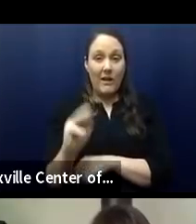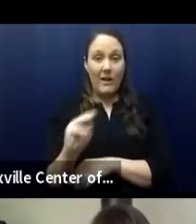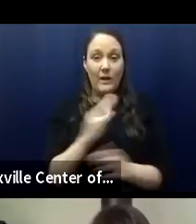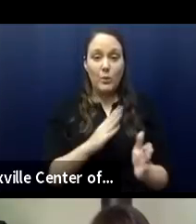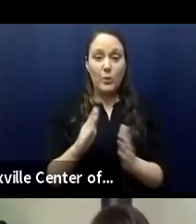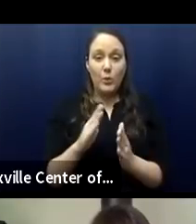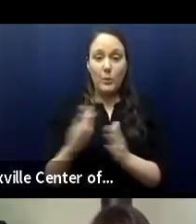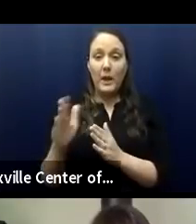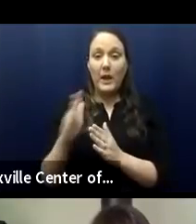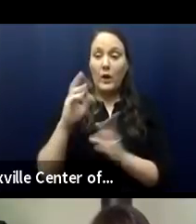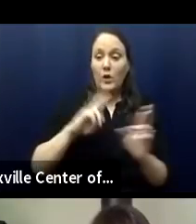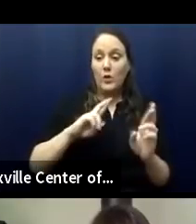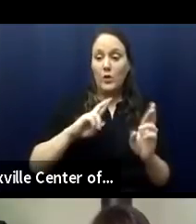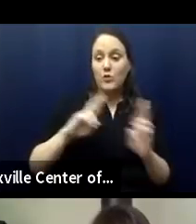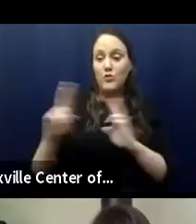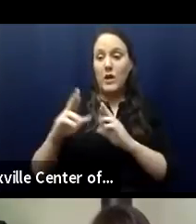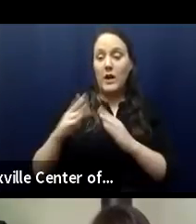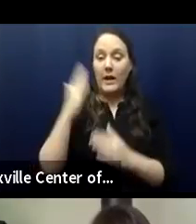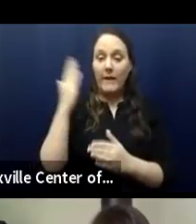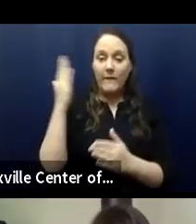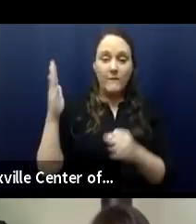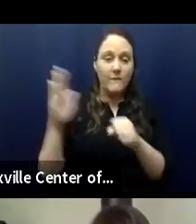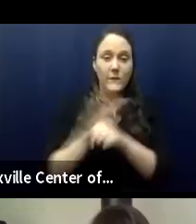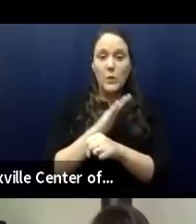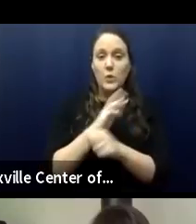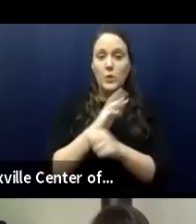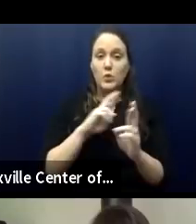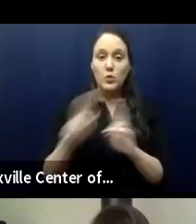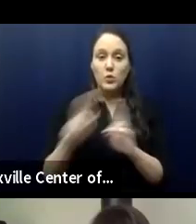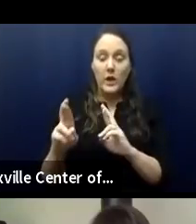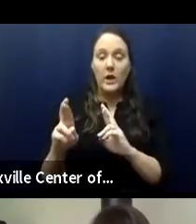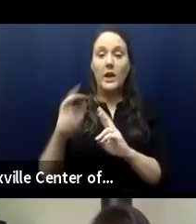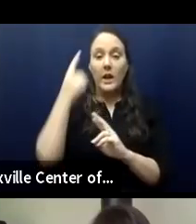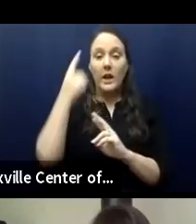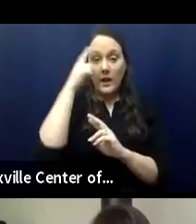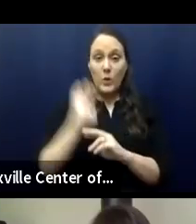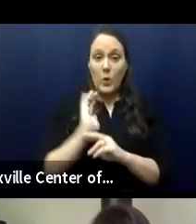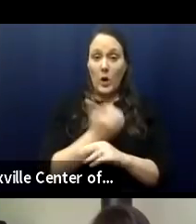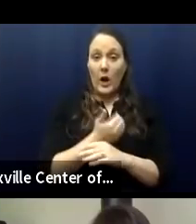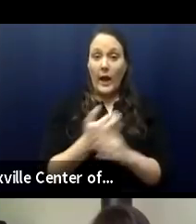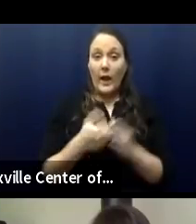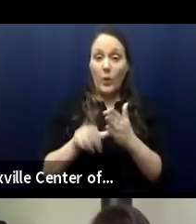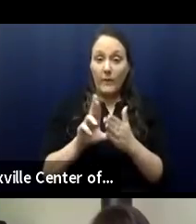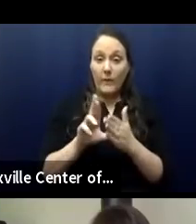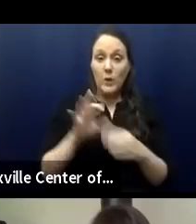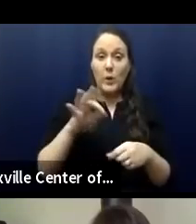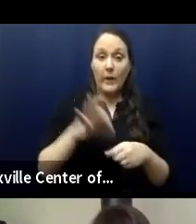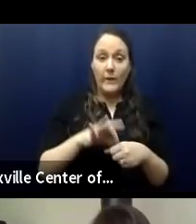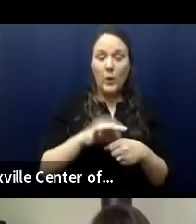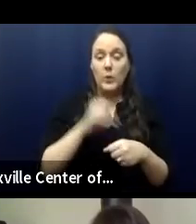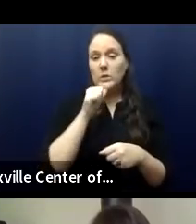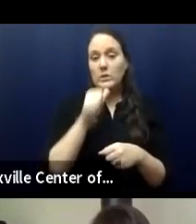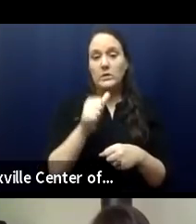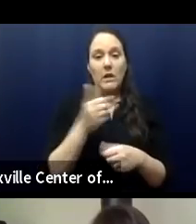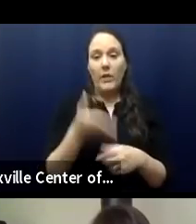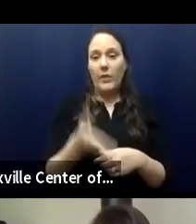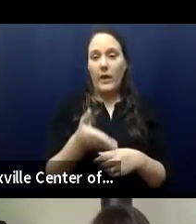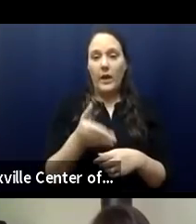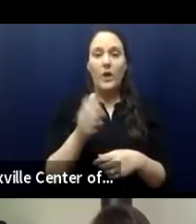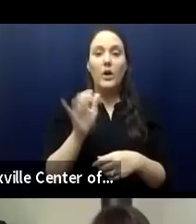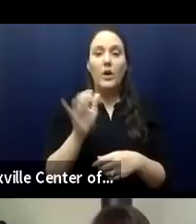I think that it would be really ready for our review and for a vote is just not there. And this concerns